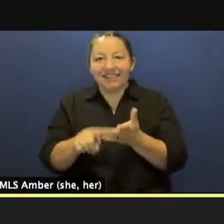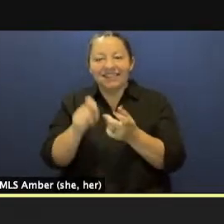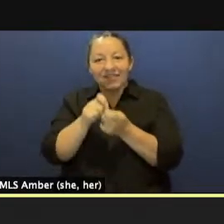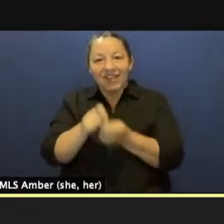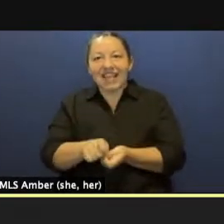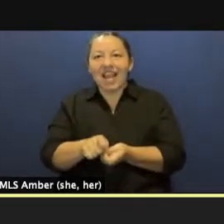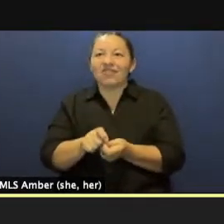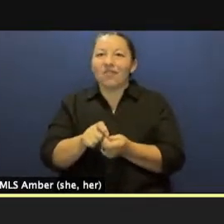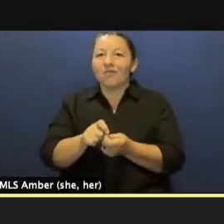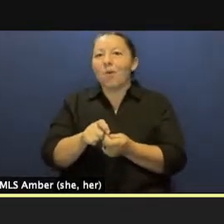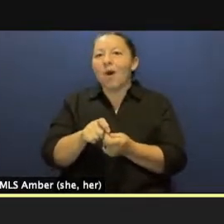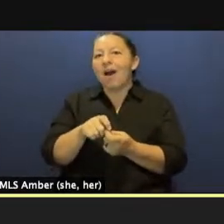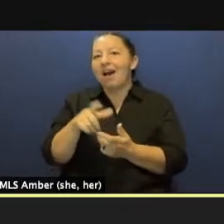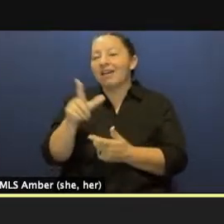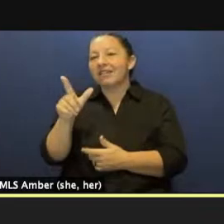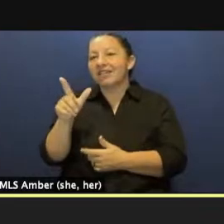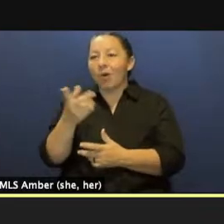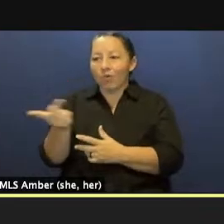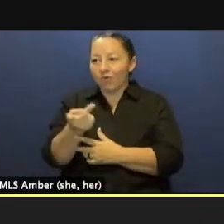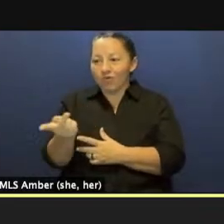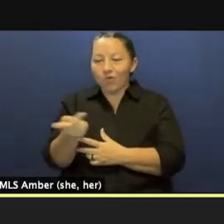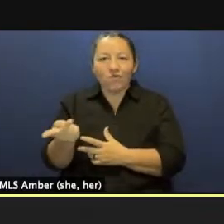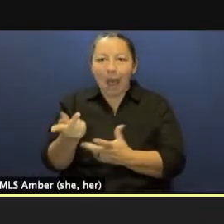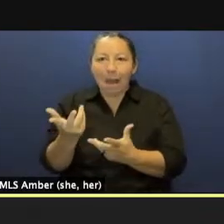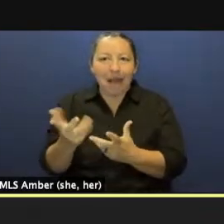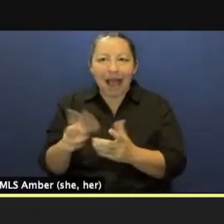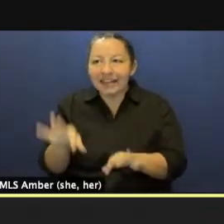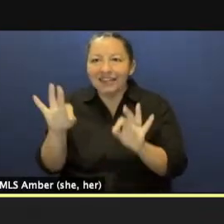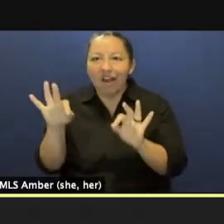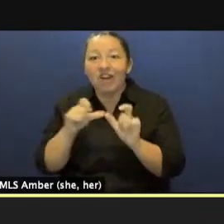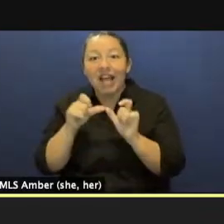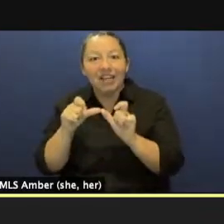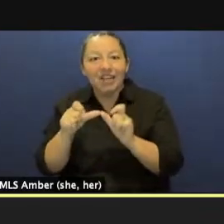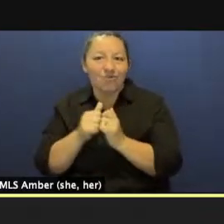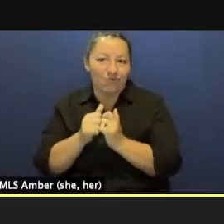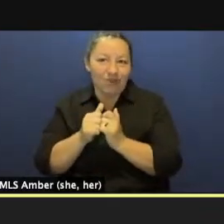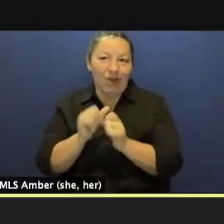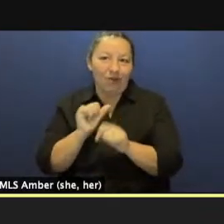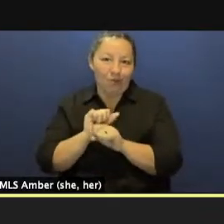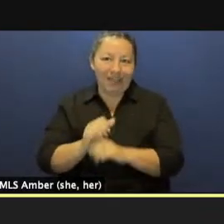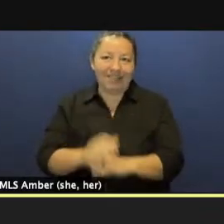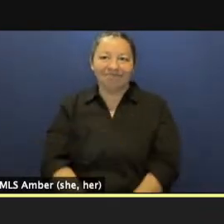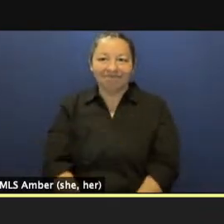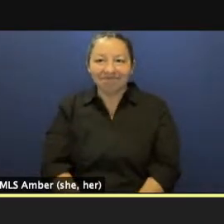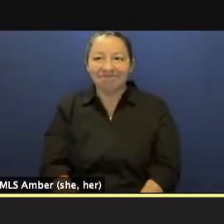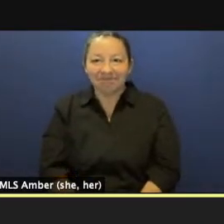and LRO had discovered and continue together.